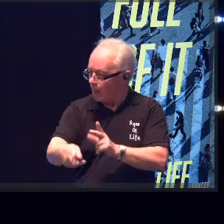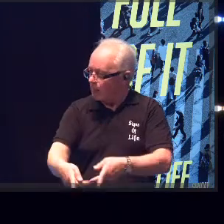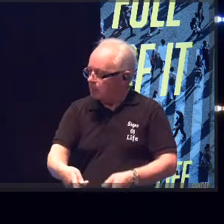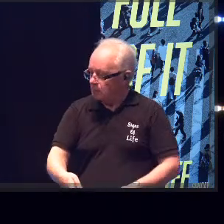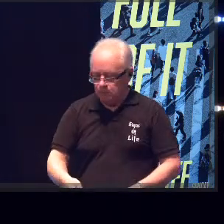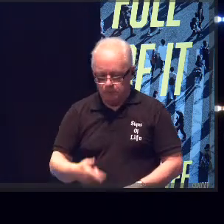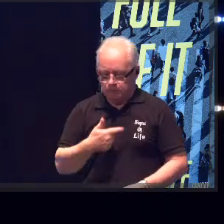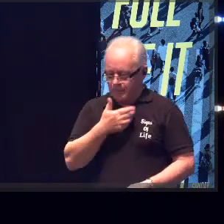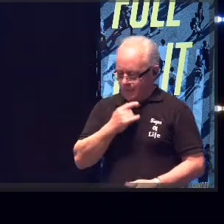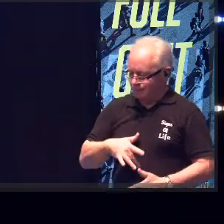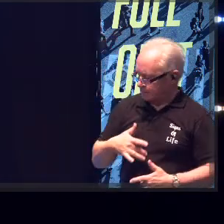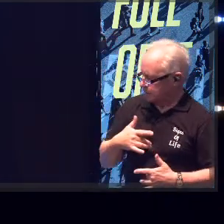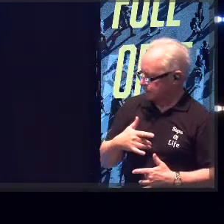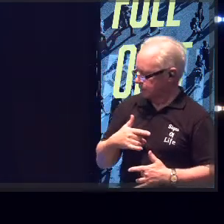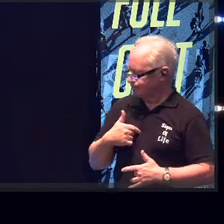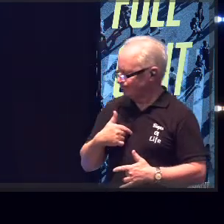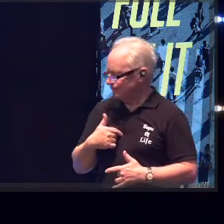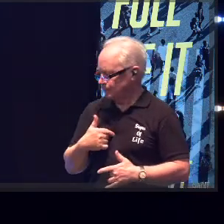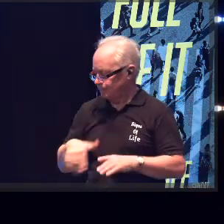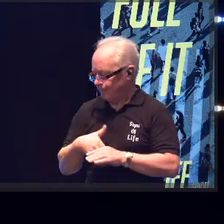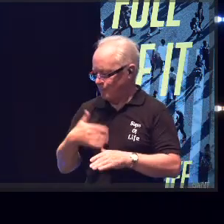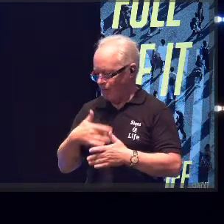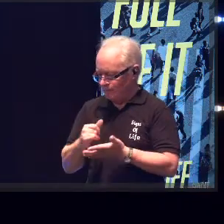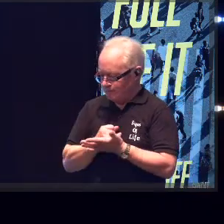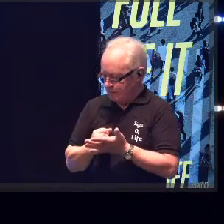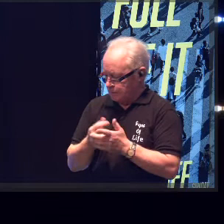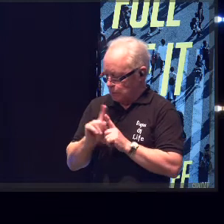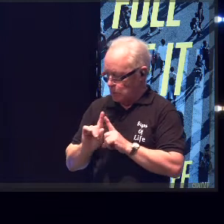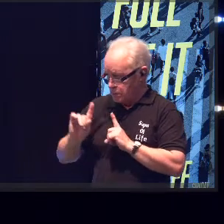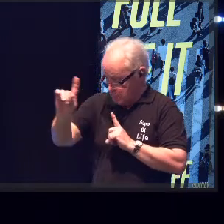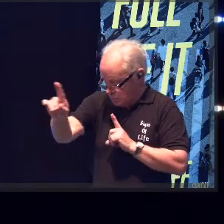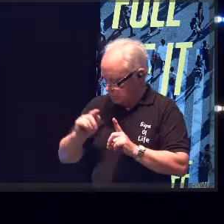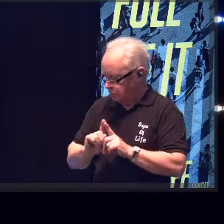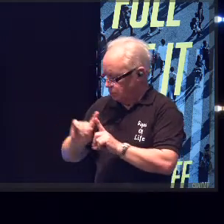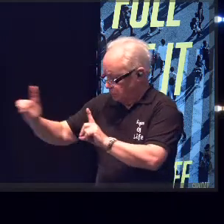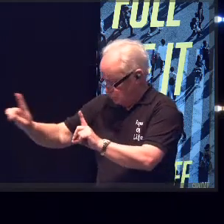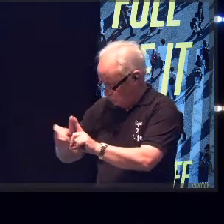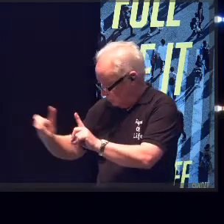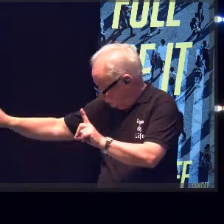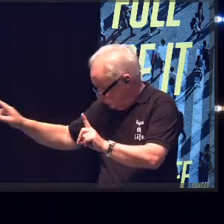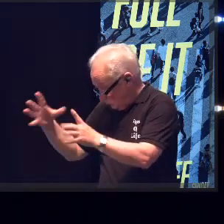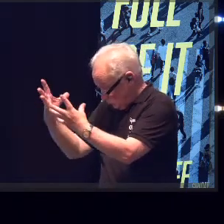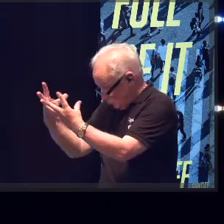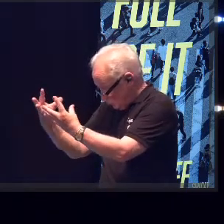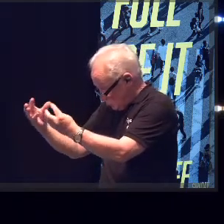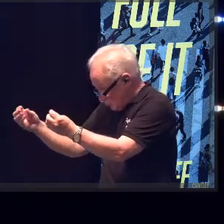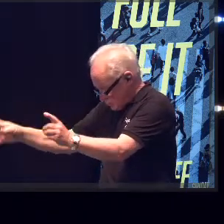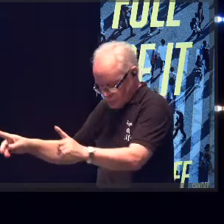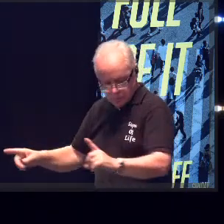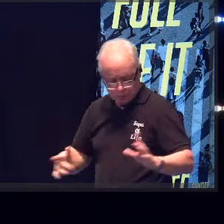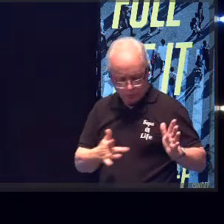away one by one, beginning with the oldest, until only Jesus was left in the middle of the crowd with the